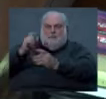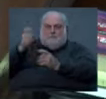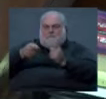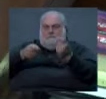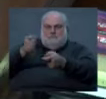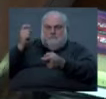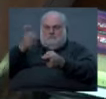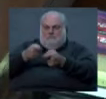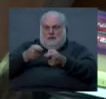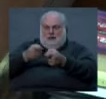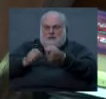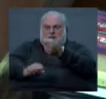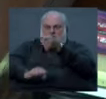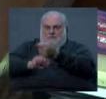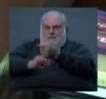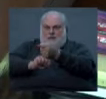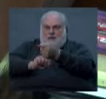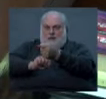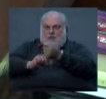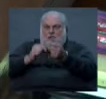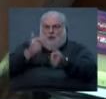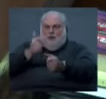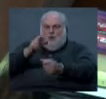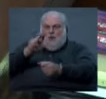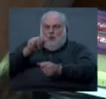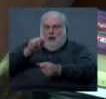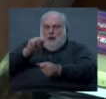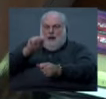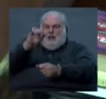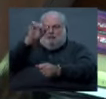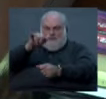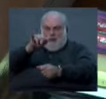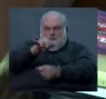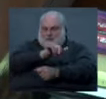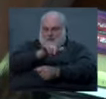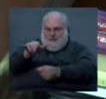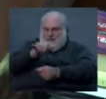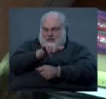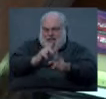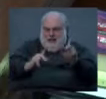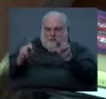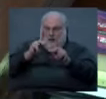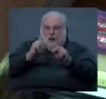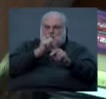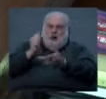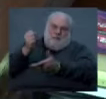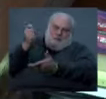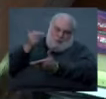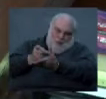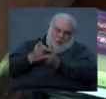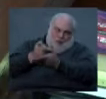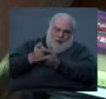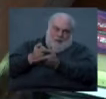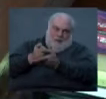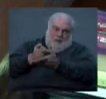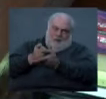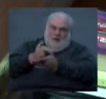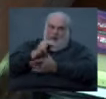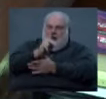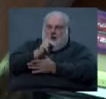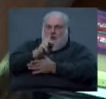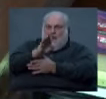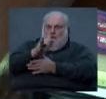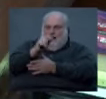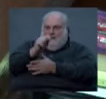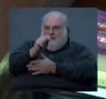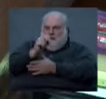this grant. And they were the ones that had approved the Crafted and Tall